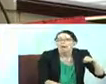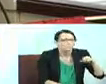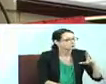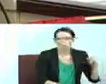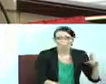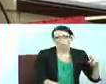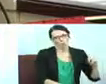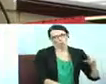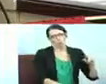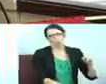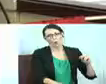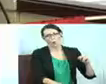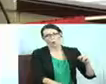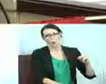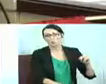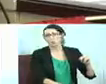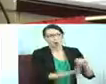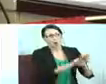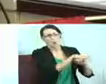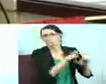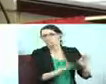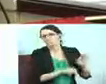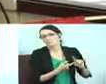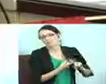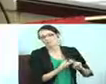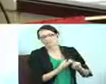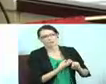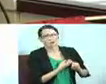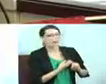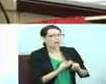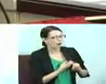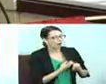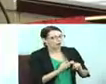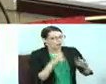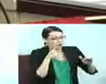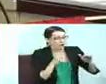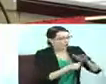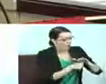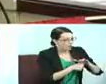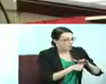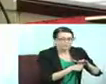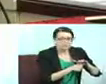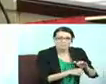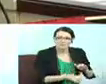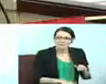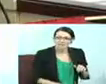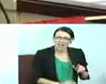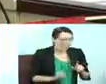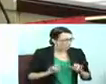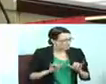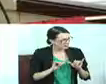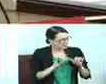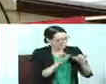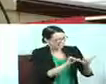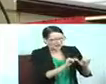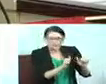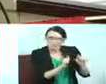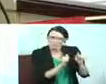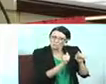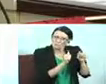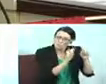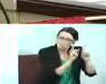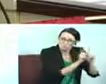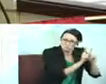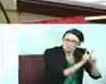No, that's just a friend of mine. Been with that woman 50 years, been with that man 30 years.